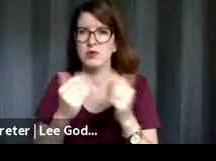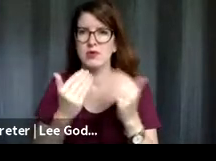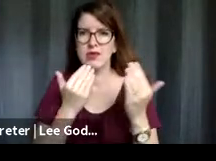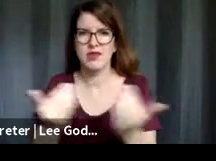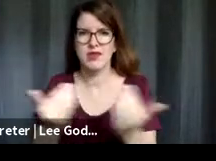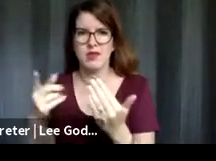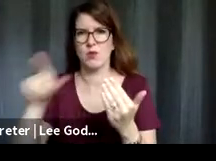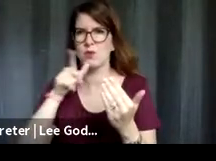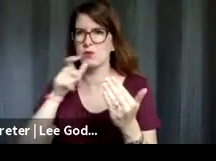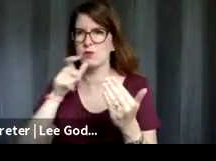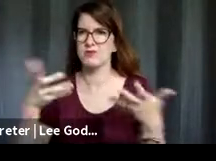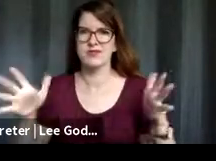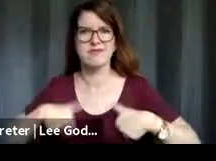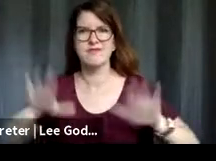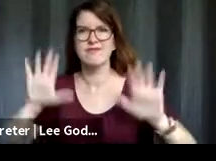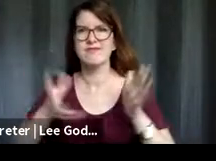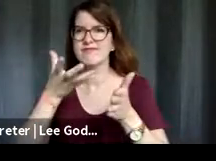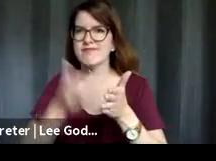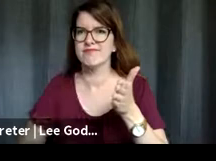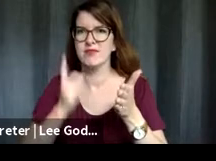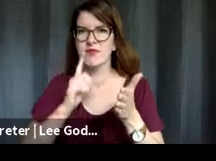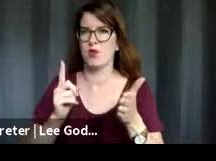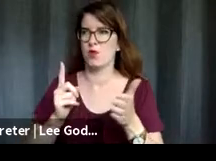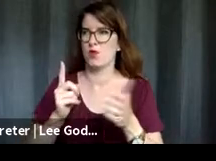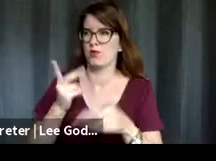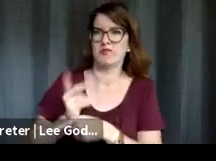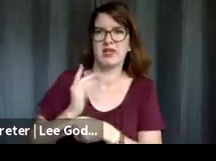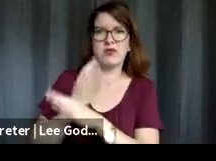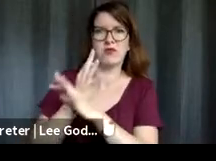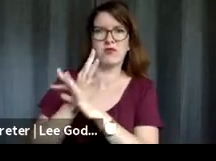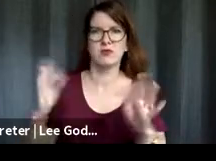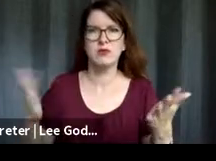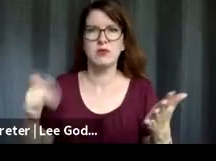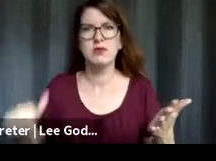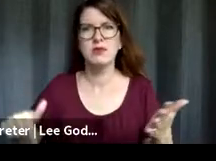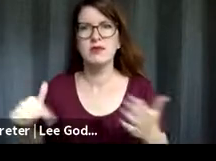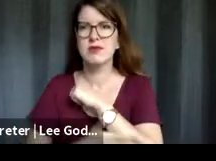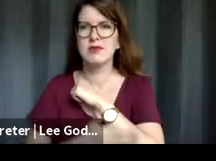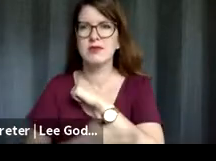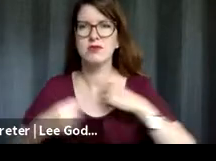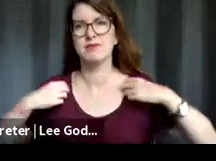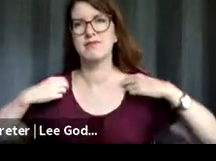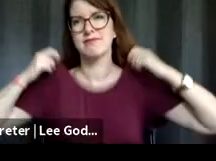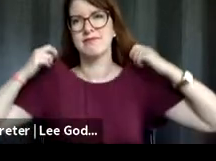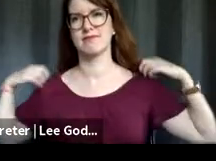thank those that have sacrificed their lives for our freedoms here in our country. And so